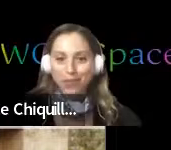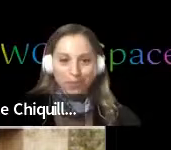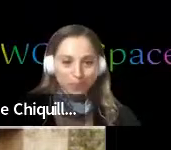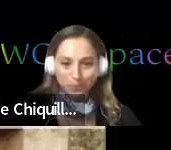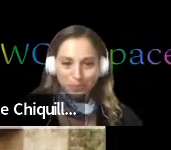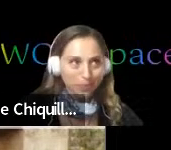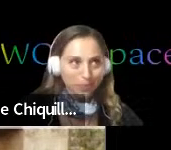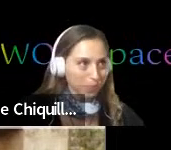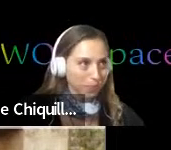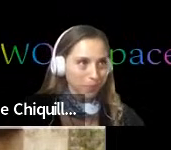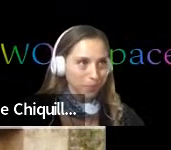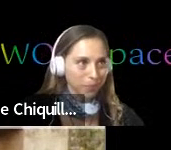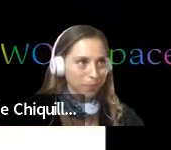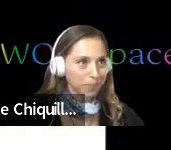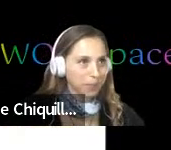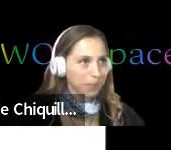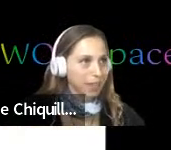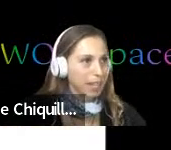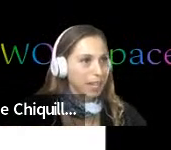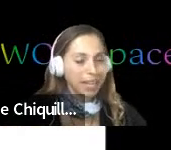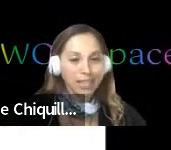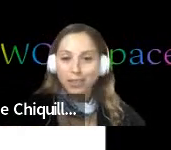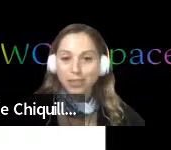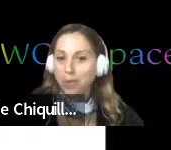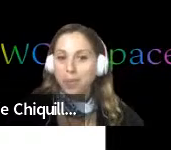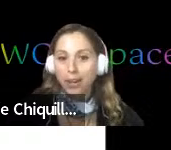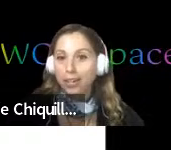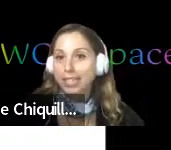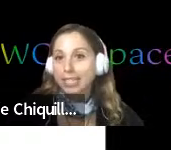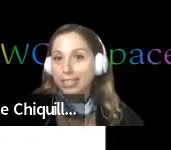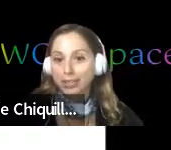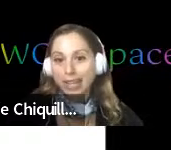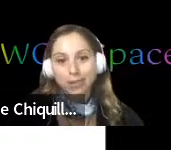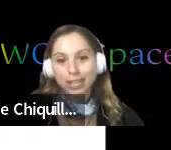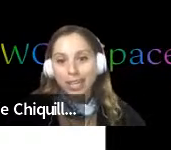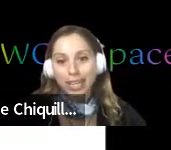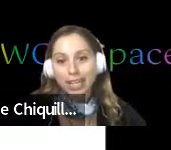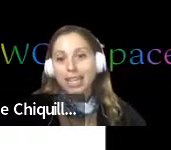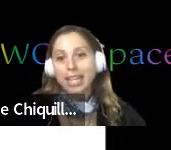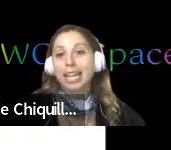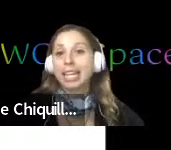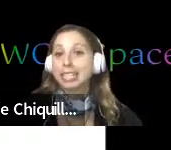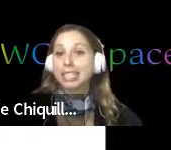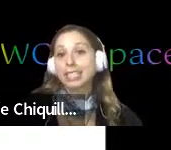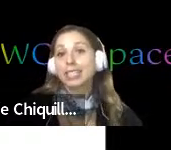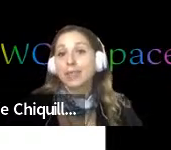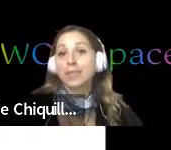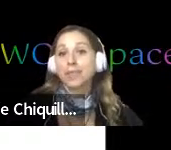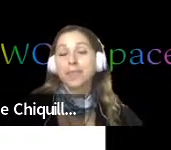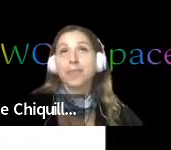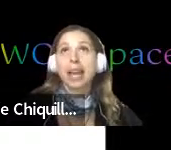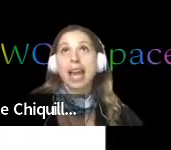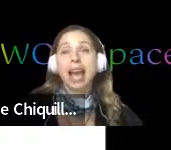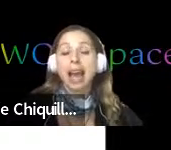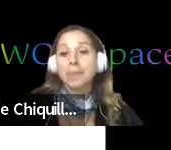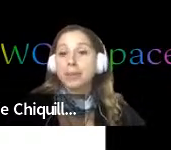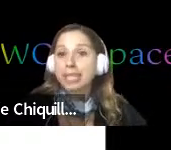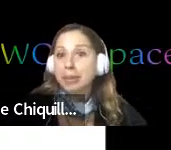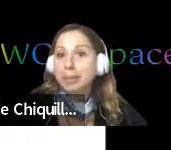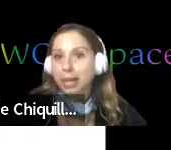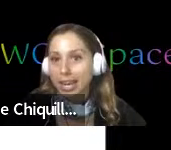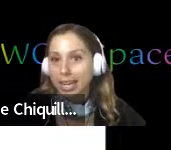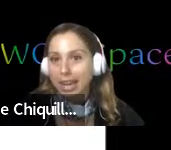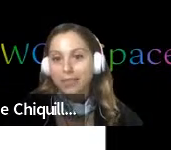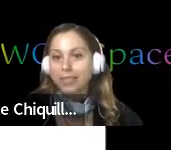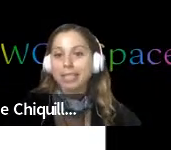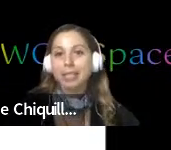Thank you. Yeah. And so part of successful networking is